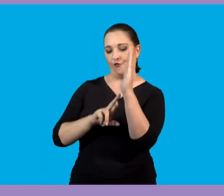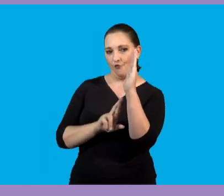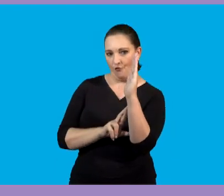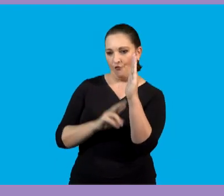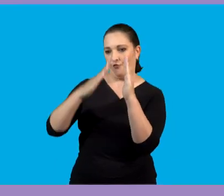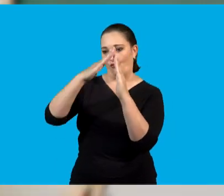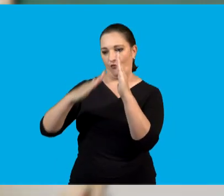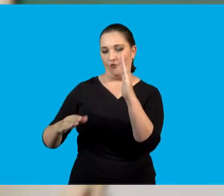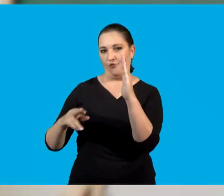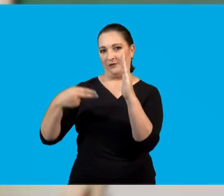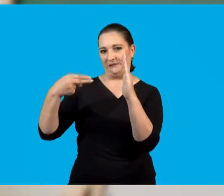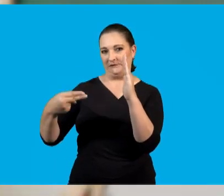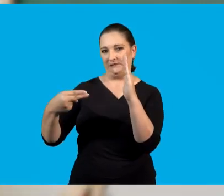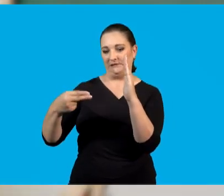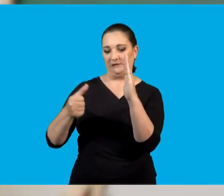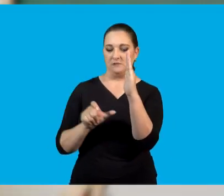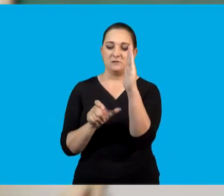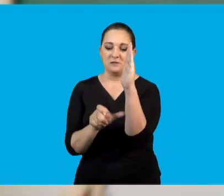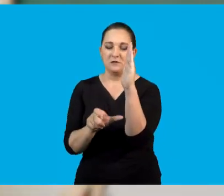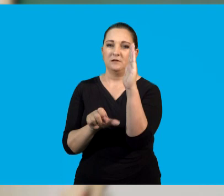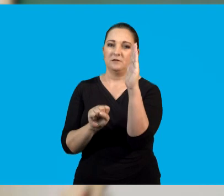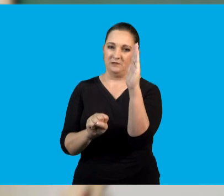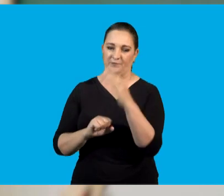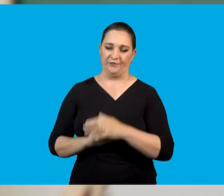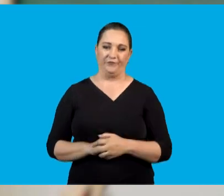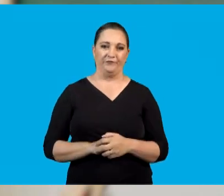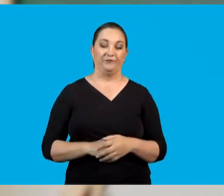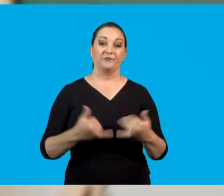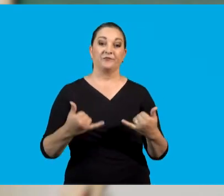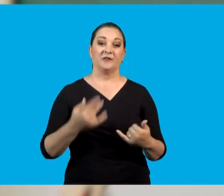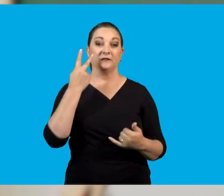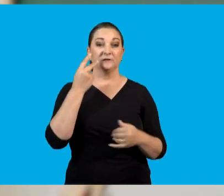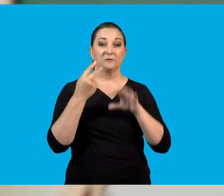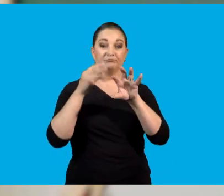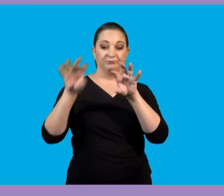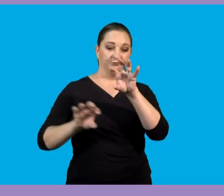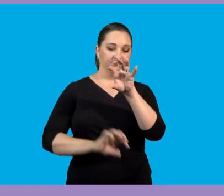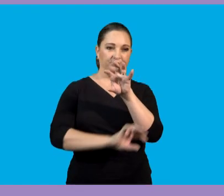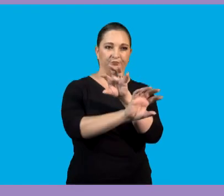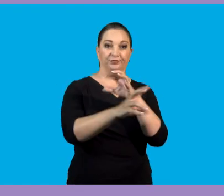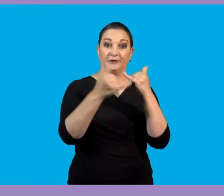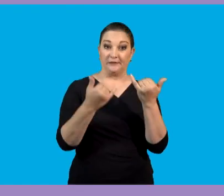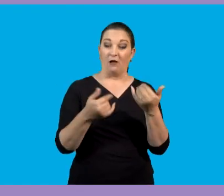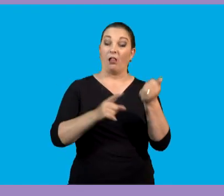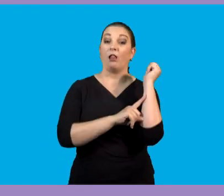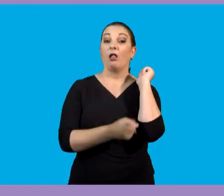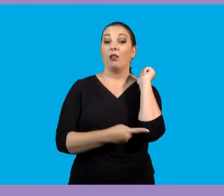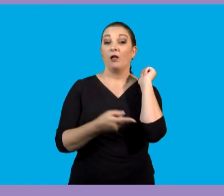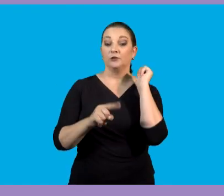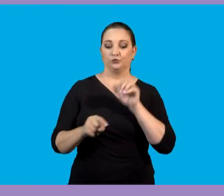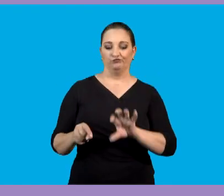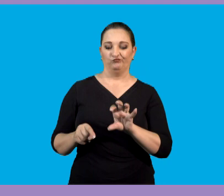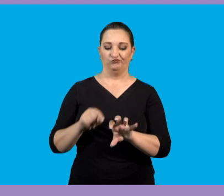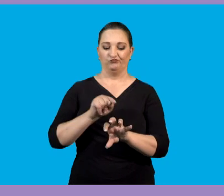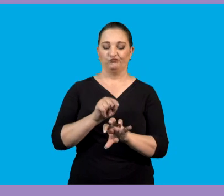side. Let's now go to the last part of our concept map, and that is solving problems. And we are just